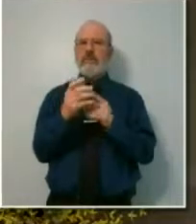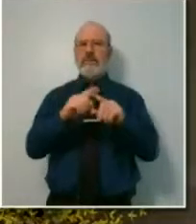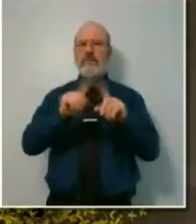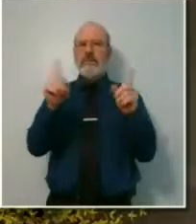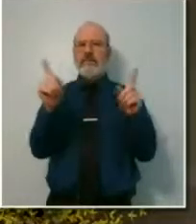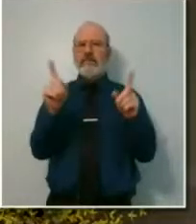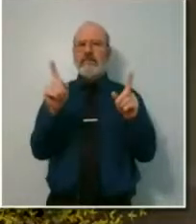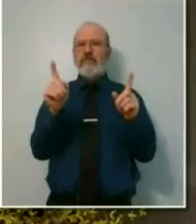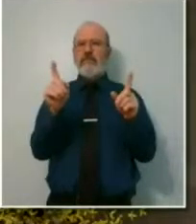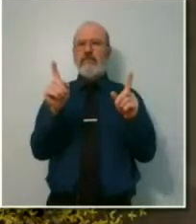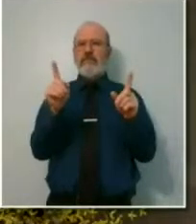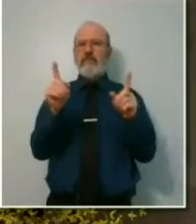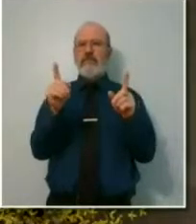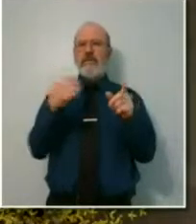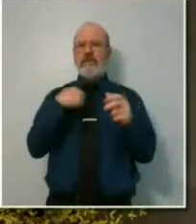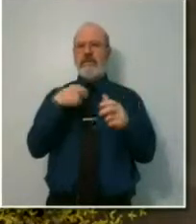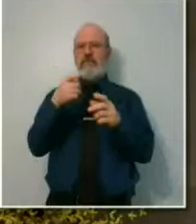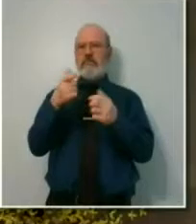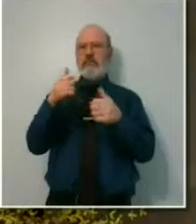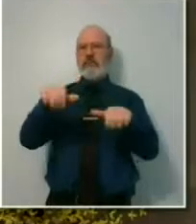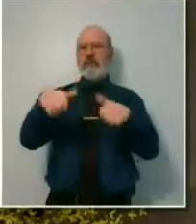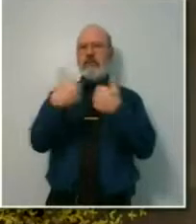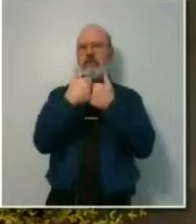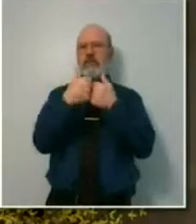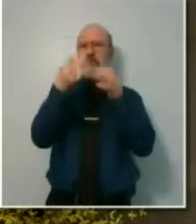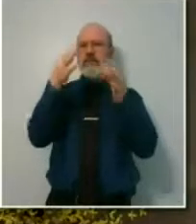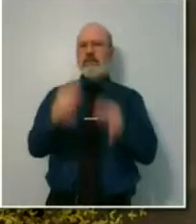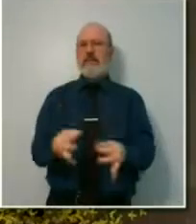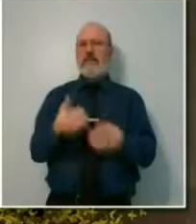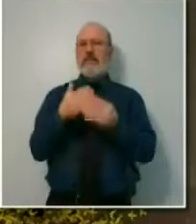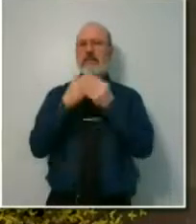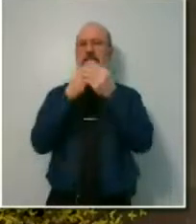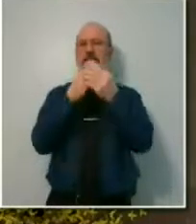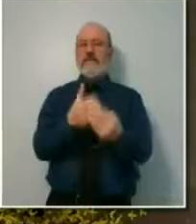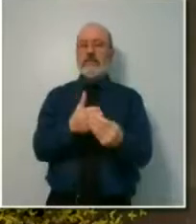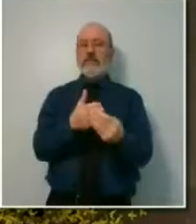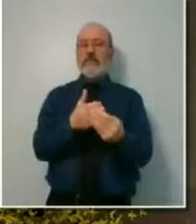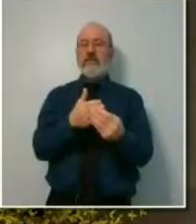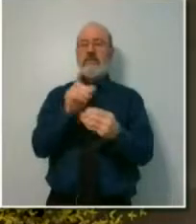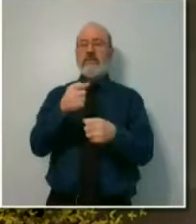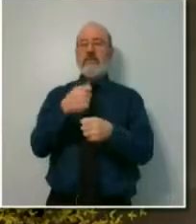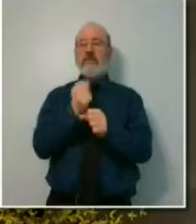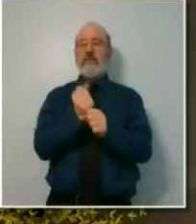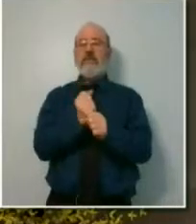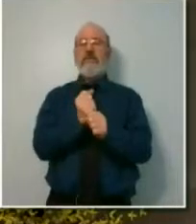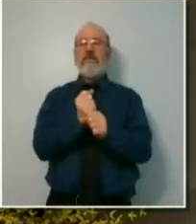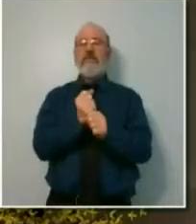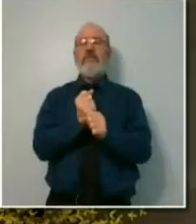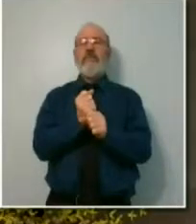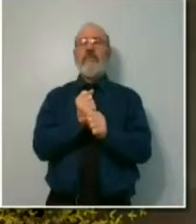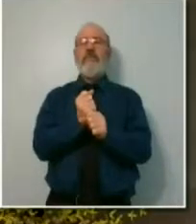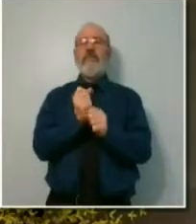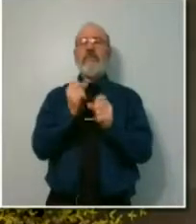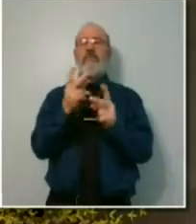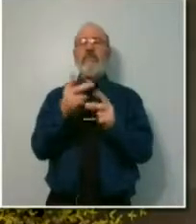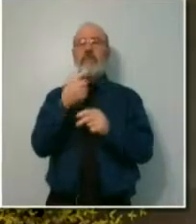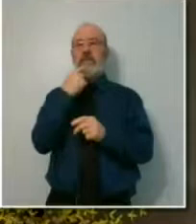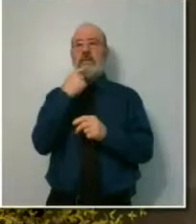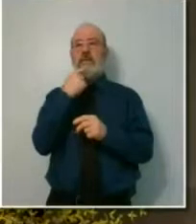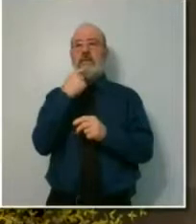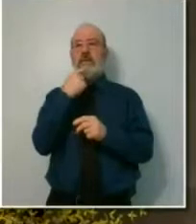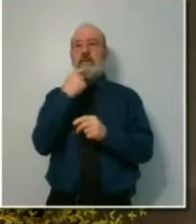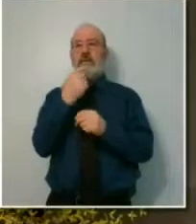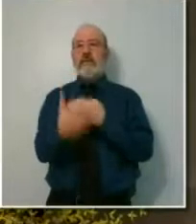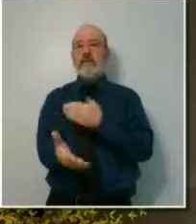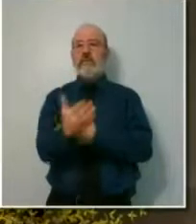and they have some challenging decisions in leadership that they have to make. All right, I mentioned to you this morning that